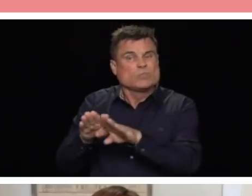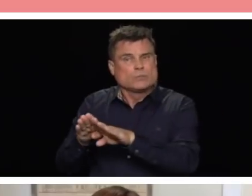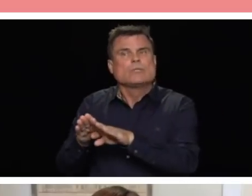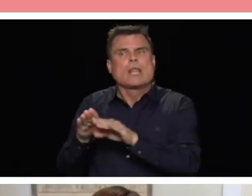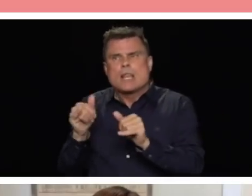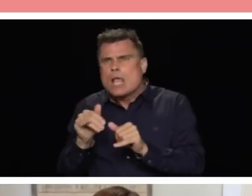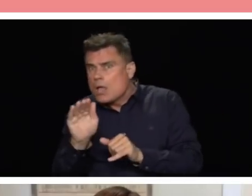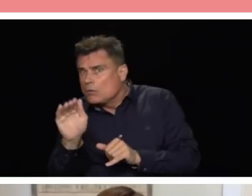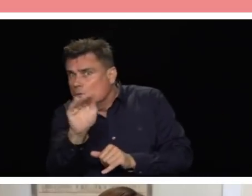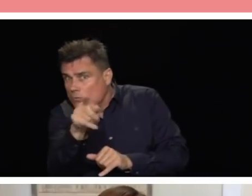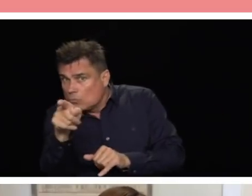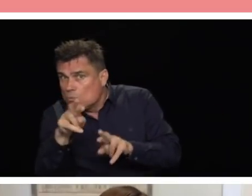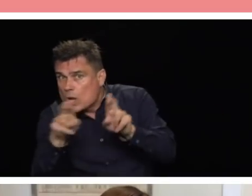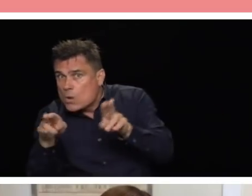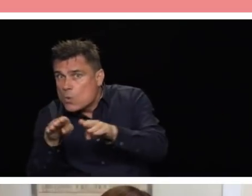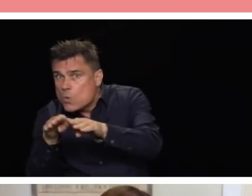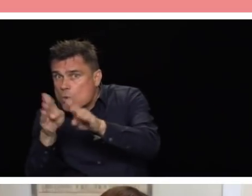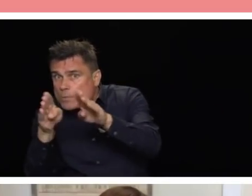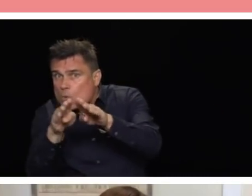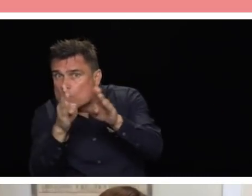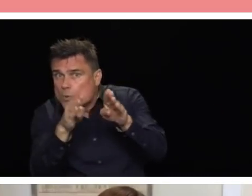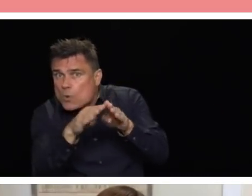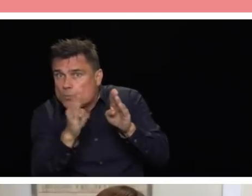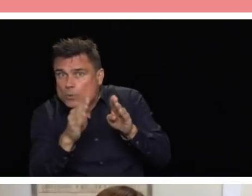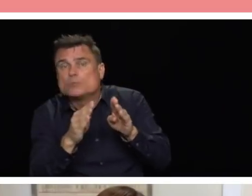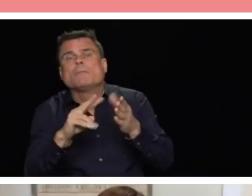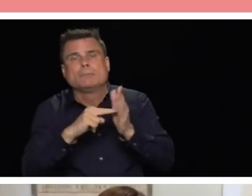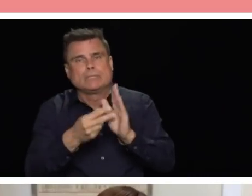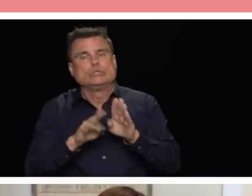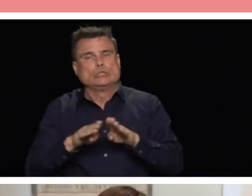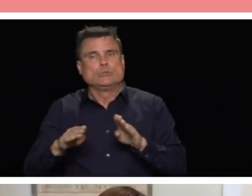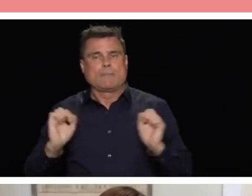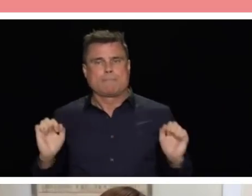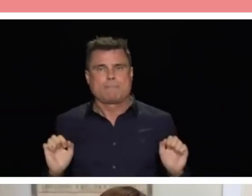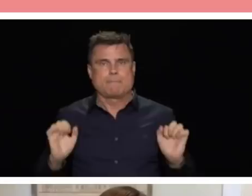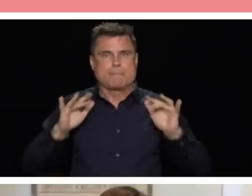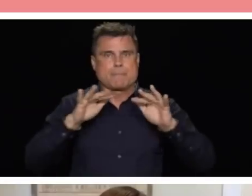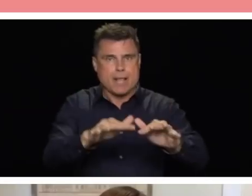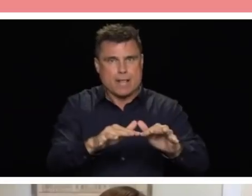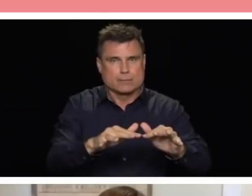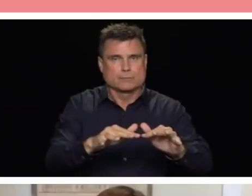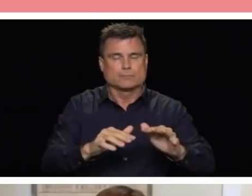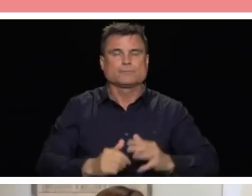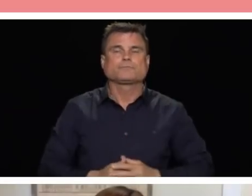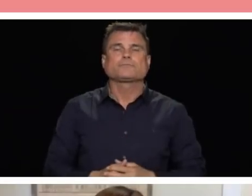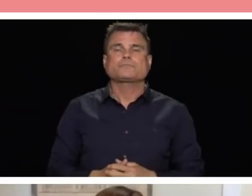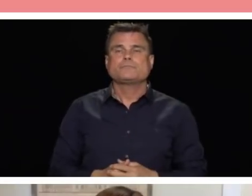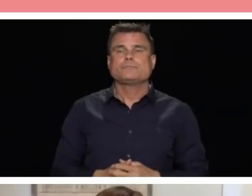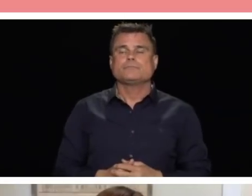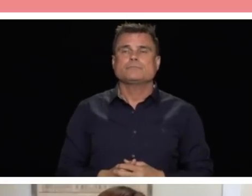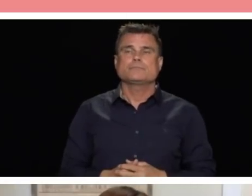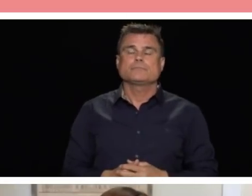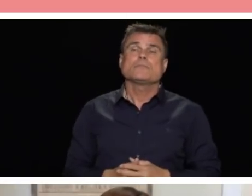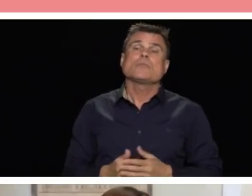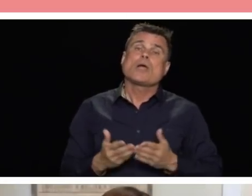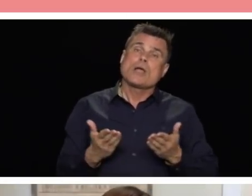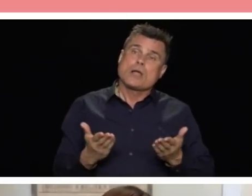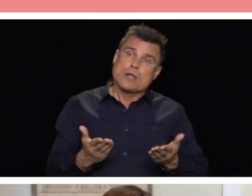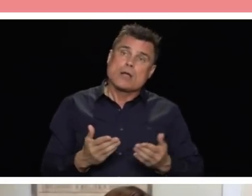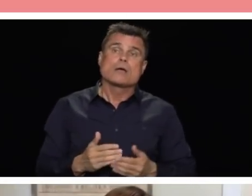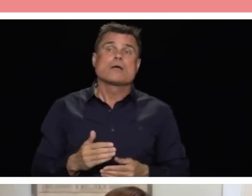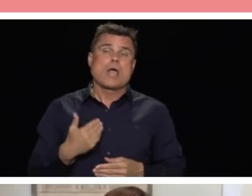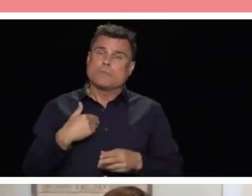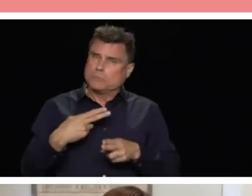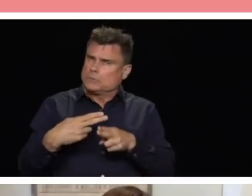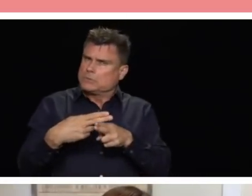sure parents don't have to pay for fees for the spots that they're not using at this moment. The temporary emergency funding has been working well for